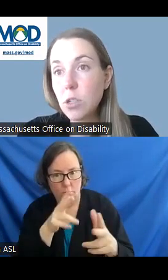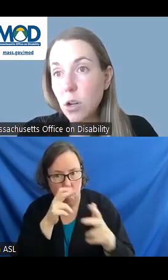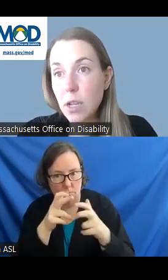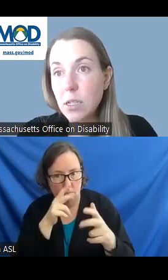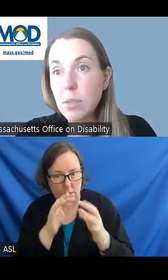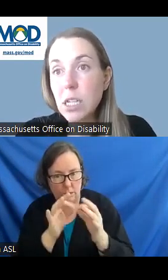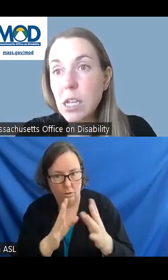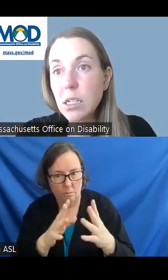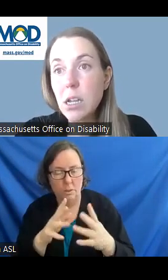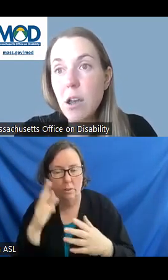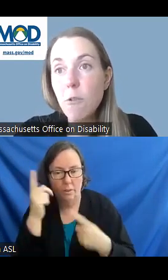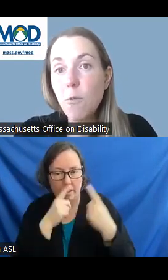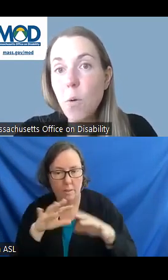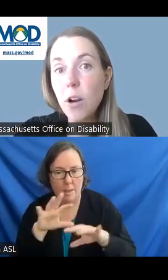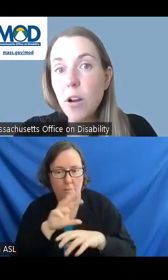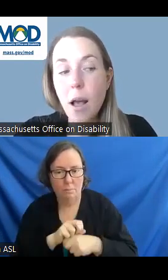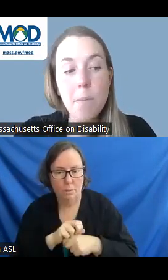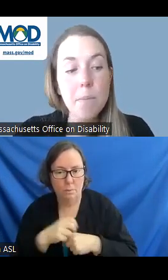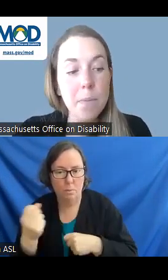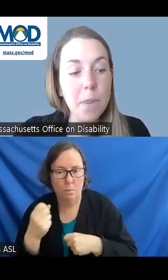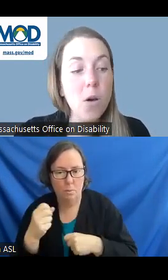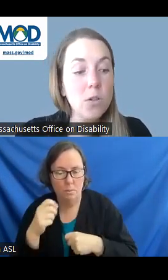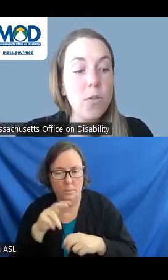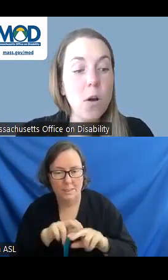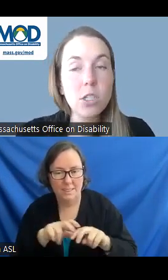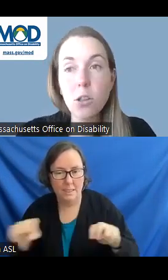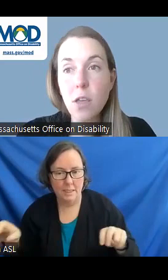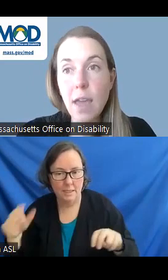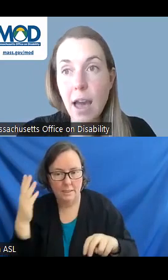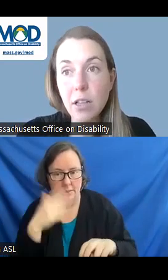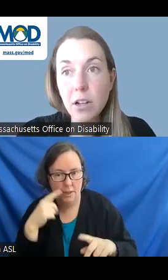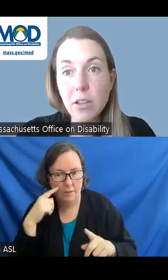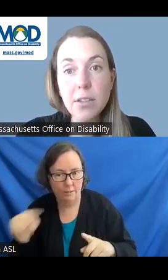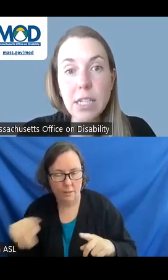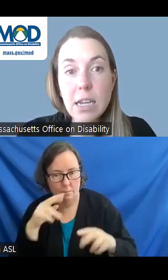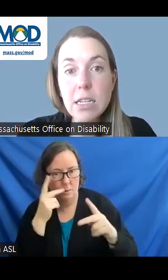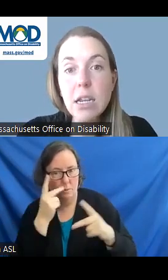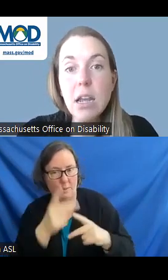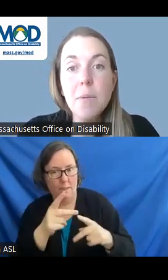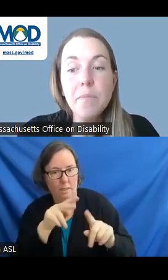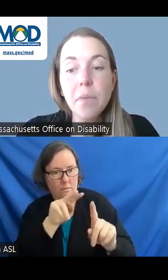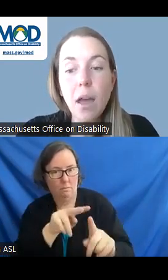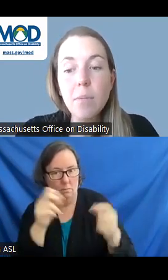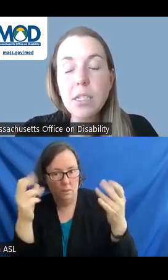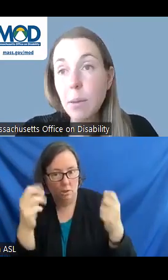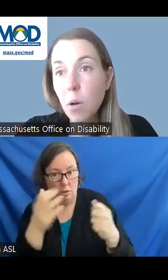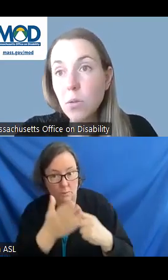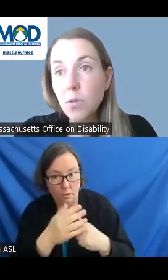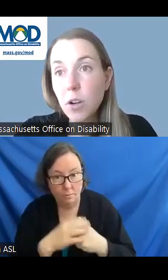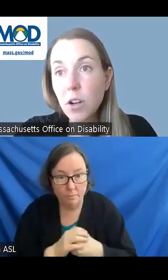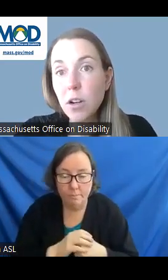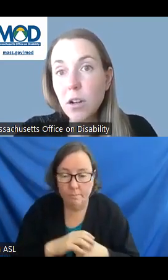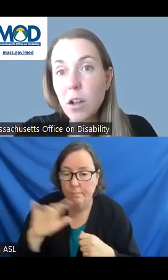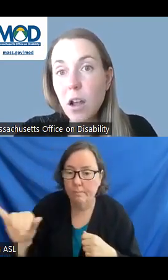consider reserving some seats for those folks so that they have a clear line of sight. Same